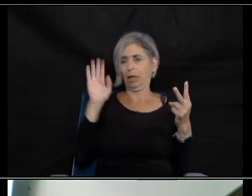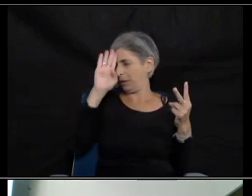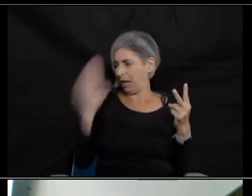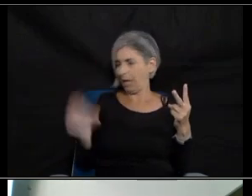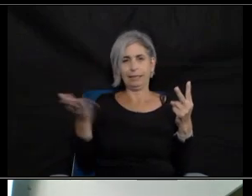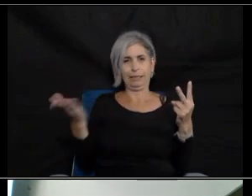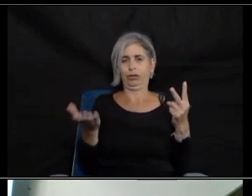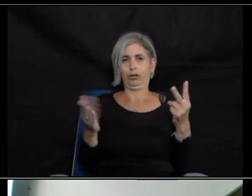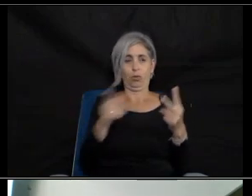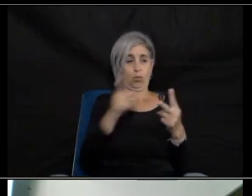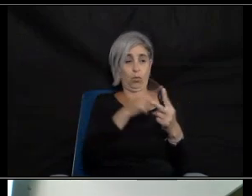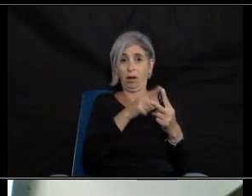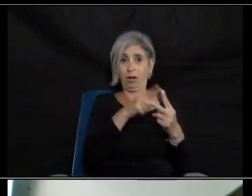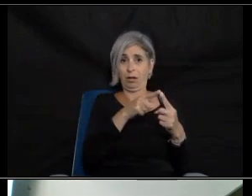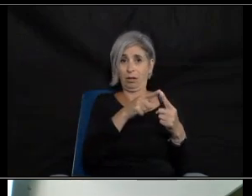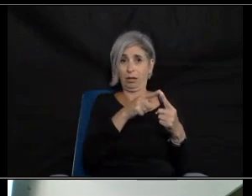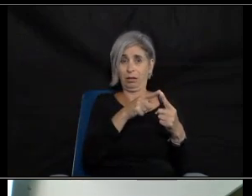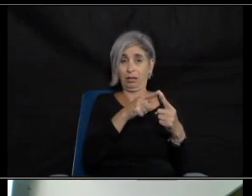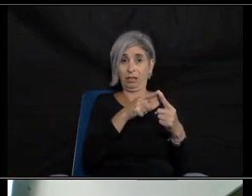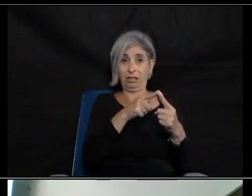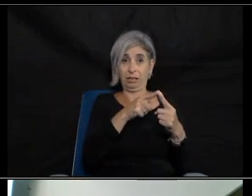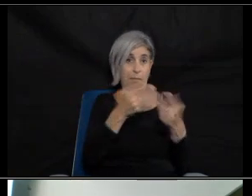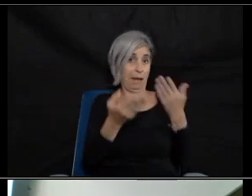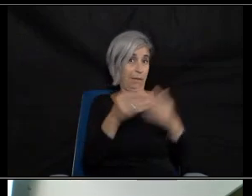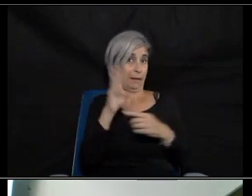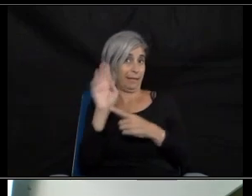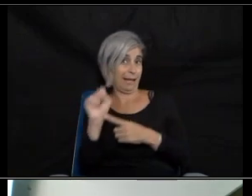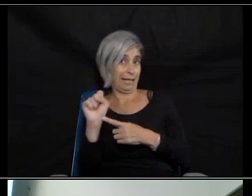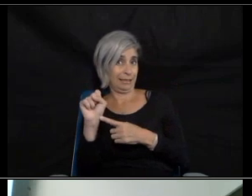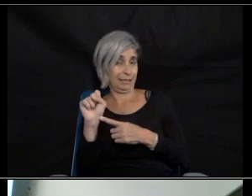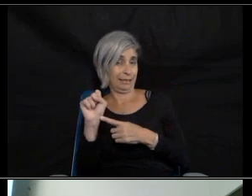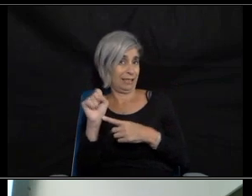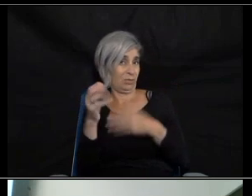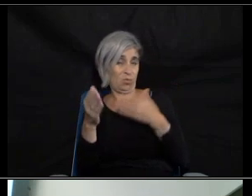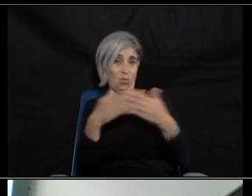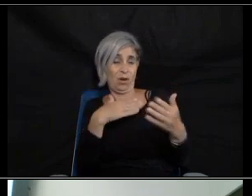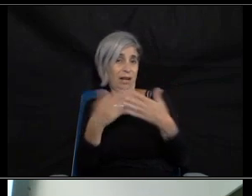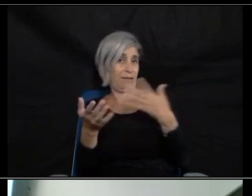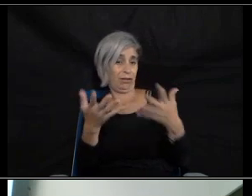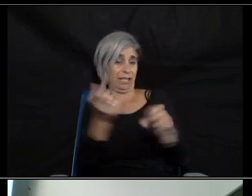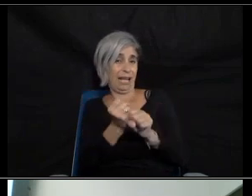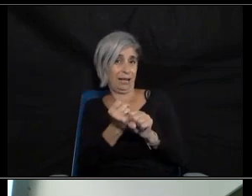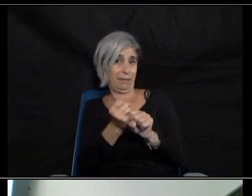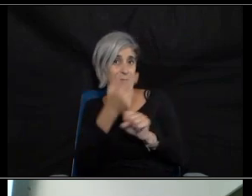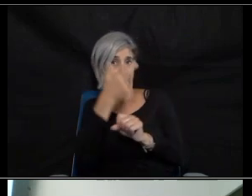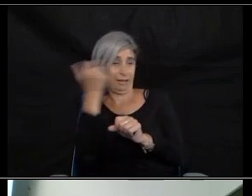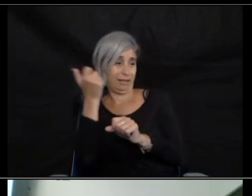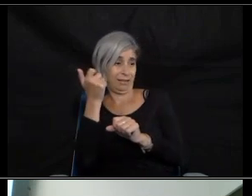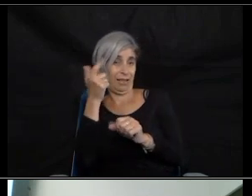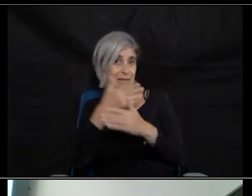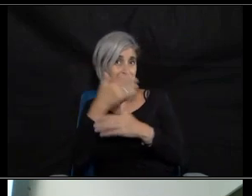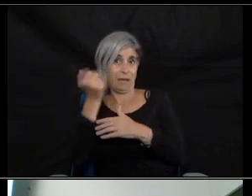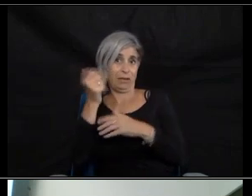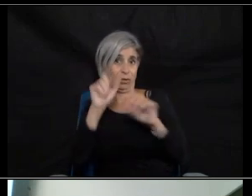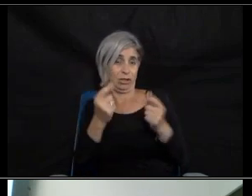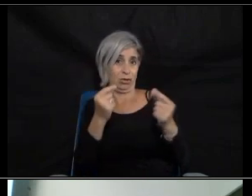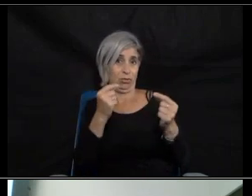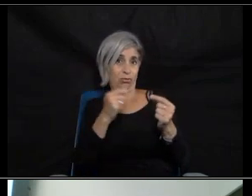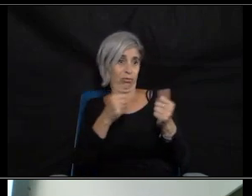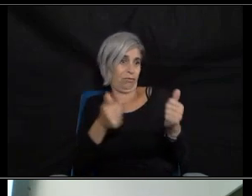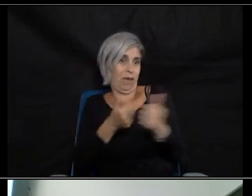It's either one, this is complete BS and we're just getting whatever it is from you just because this is the best you can do to kind of make